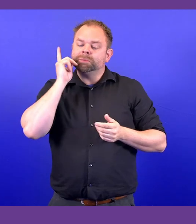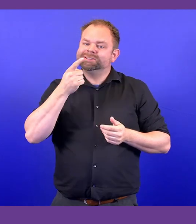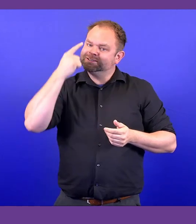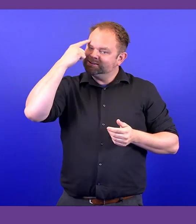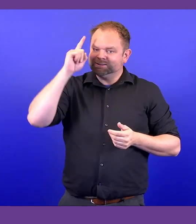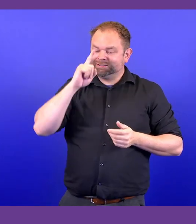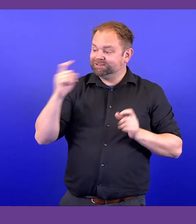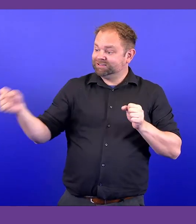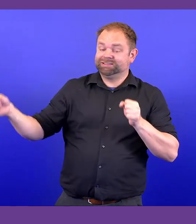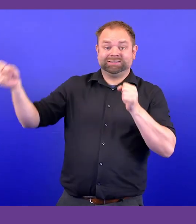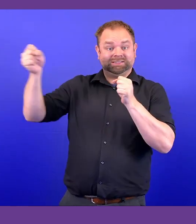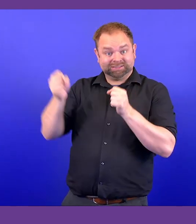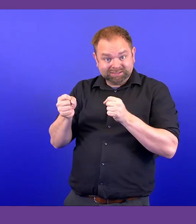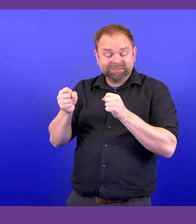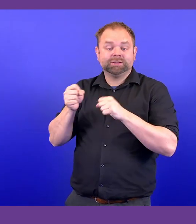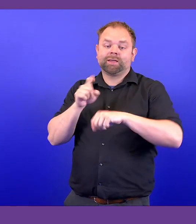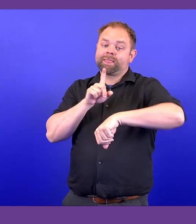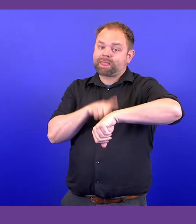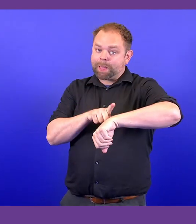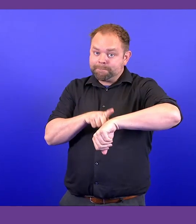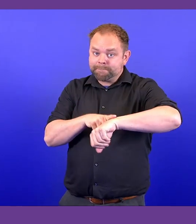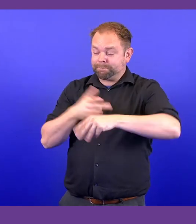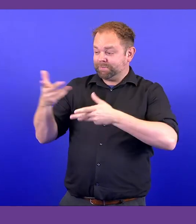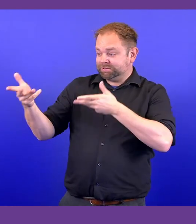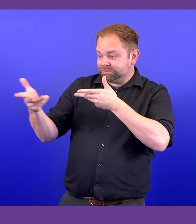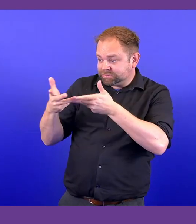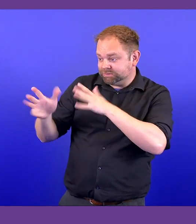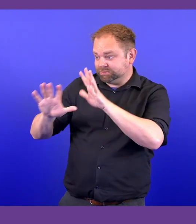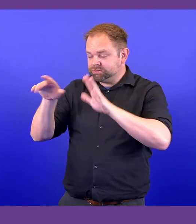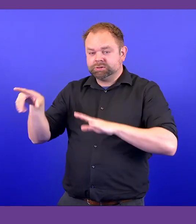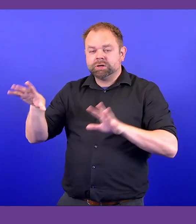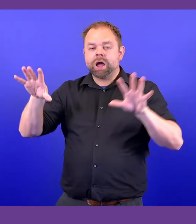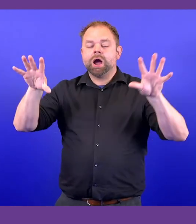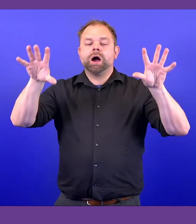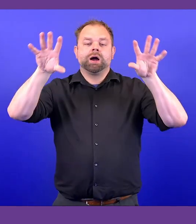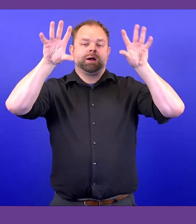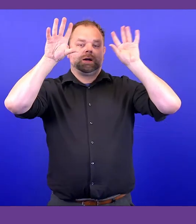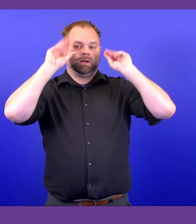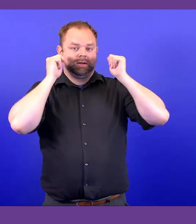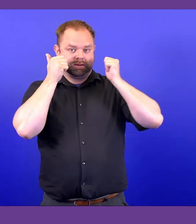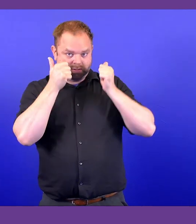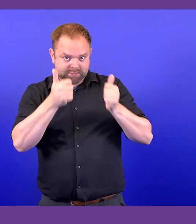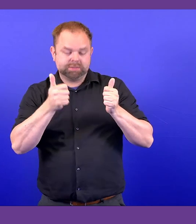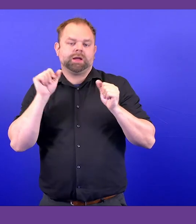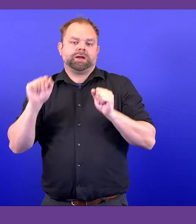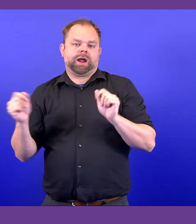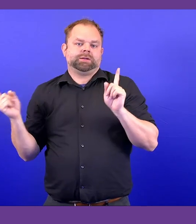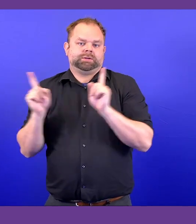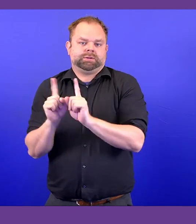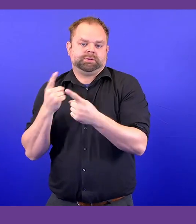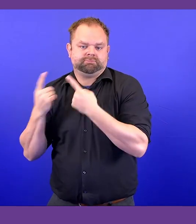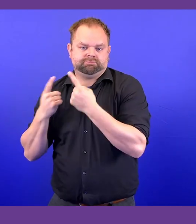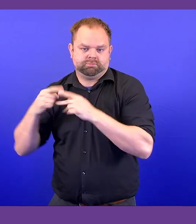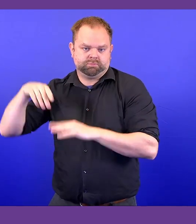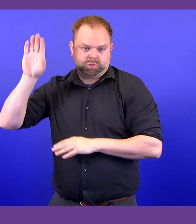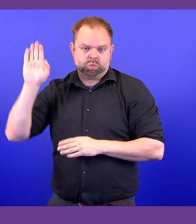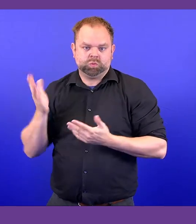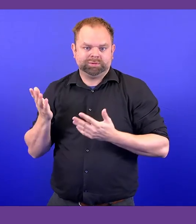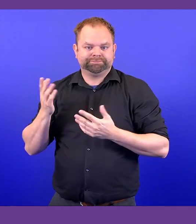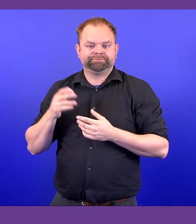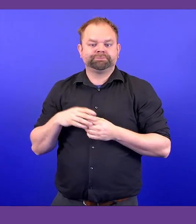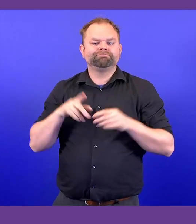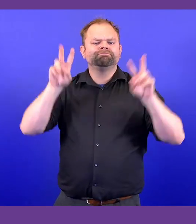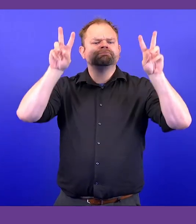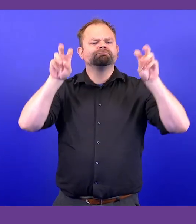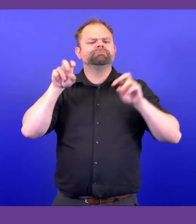expertise, and the possibility to do it. So I think to have the proper involvement, it needs to be done in an organized way,